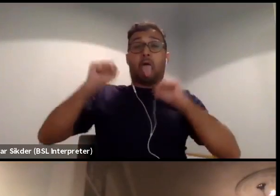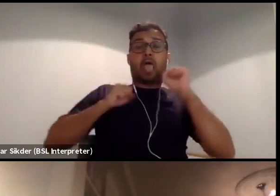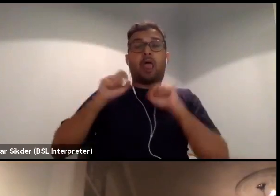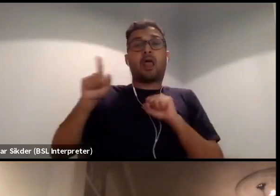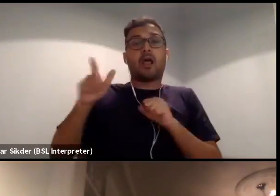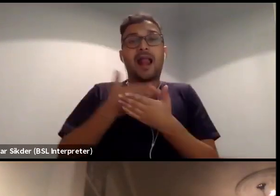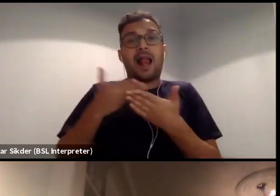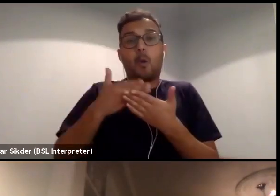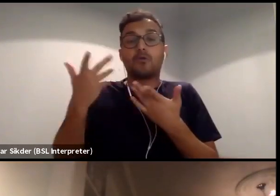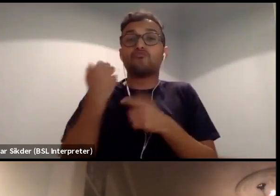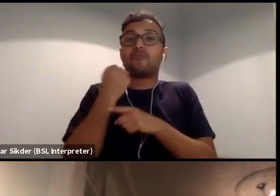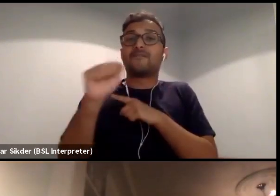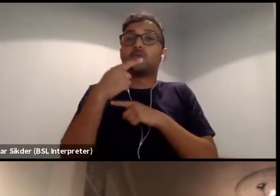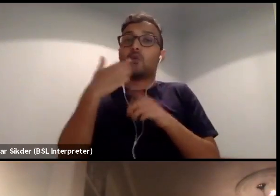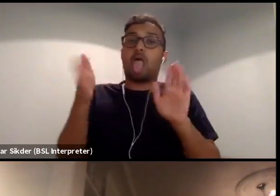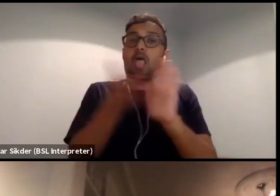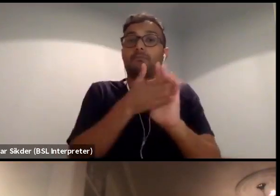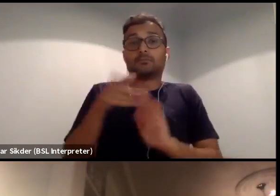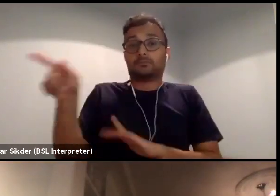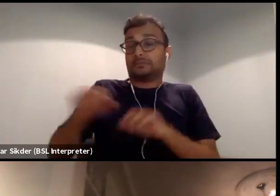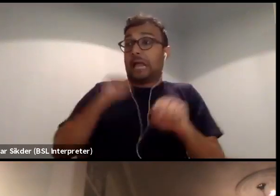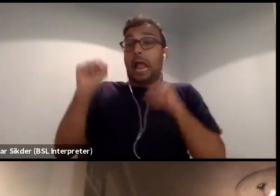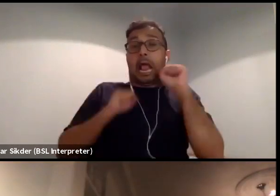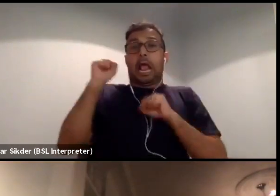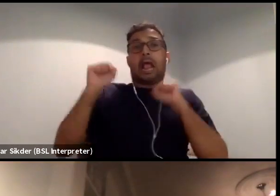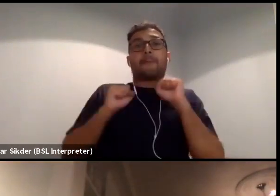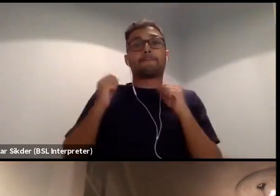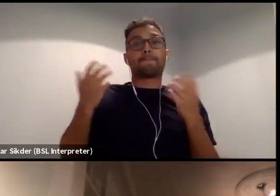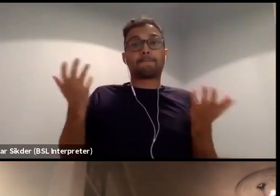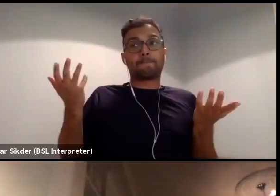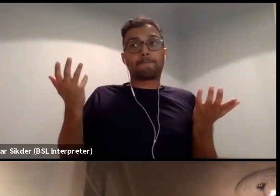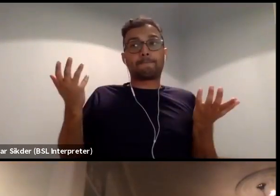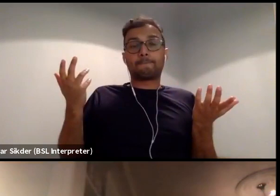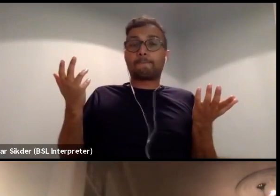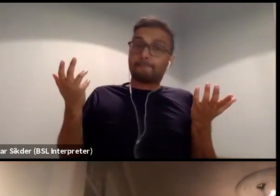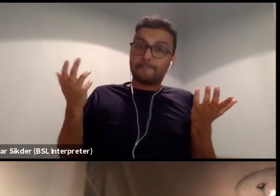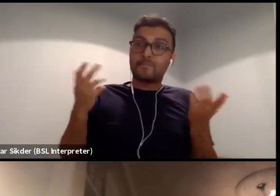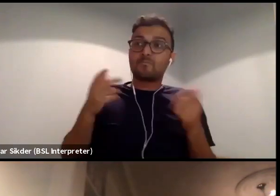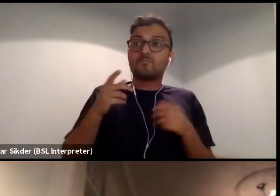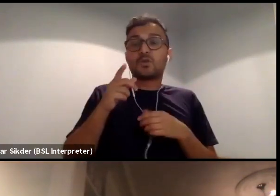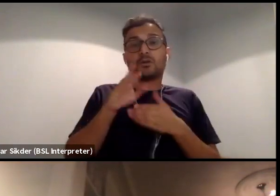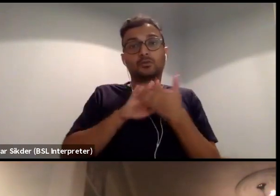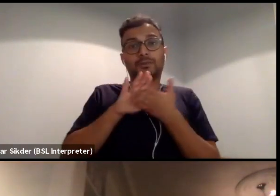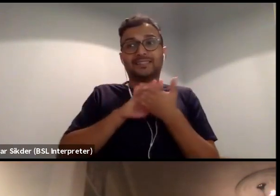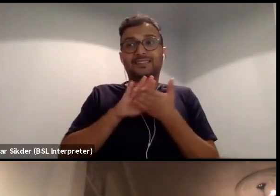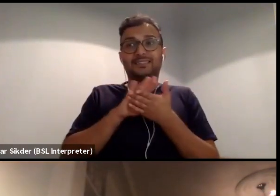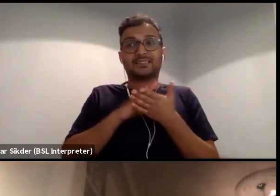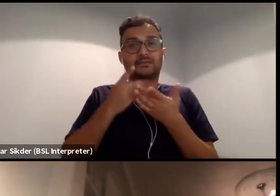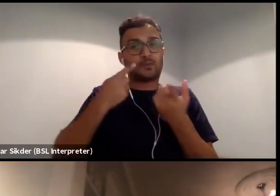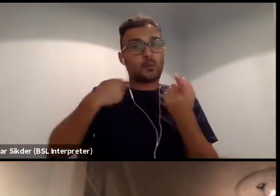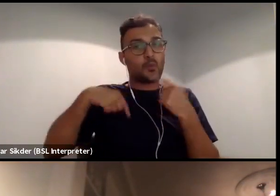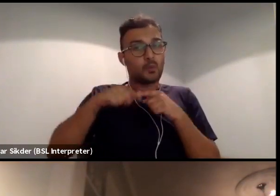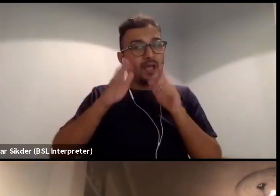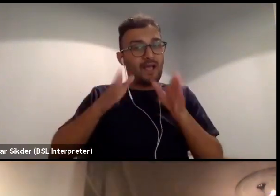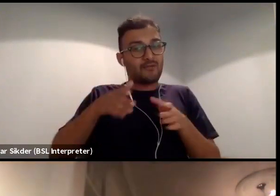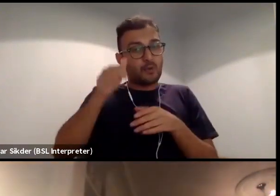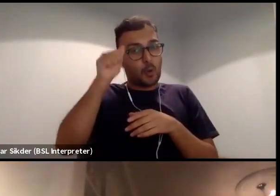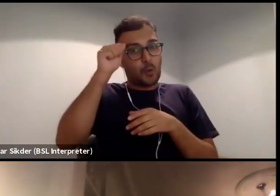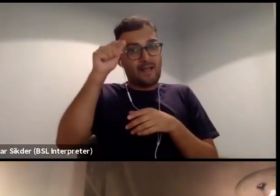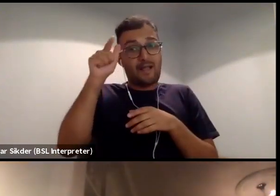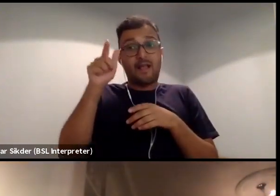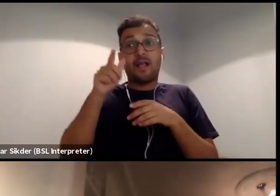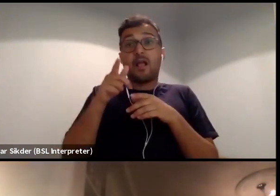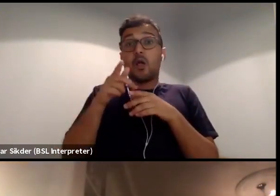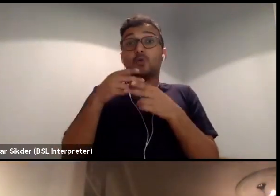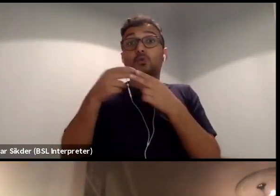media reporting tonight, but actually people should be aware that most news organizations are incredibly responsible,